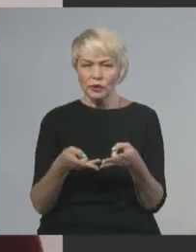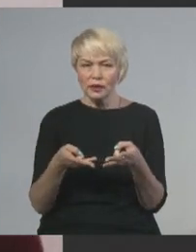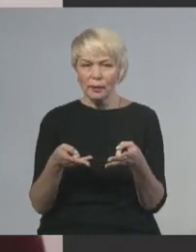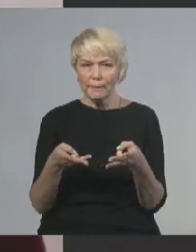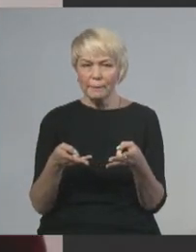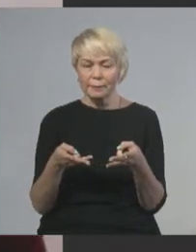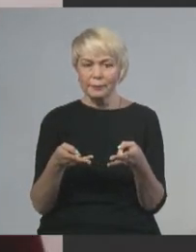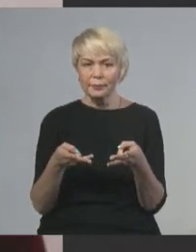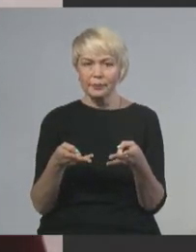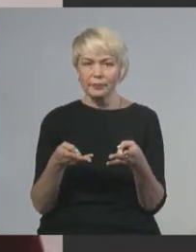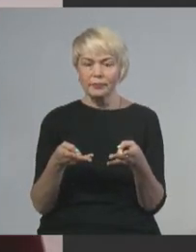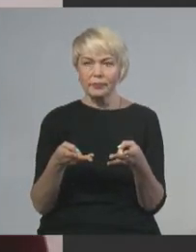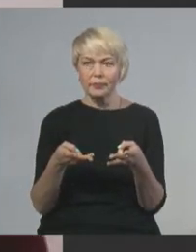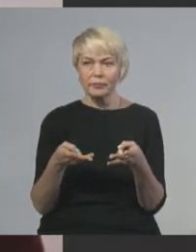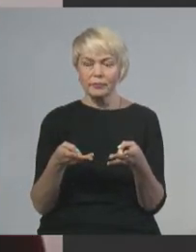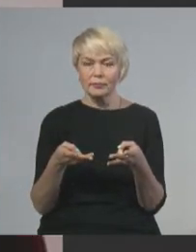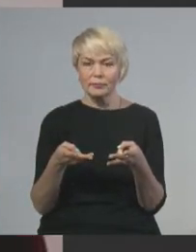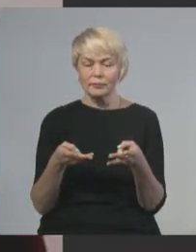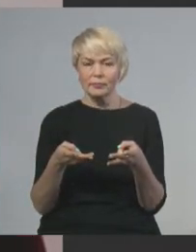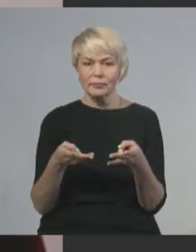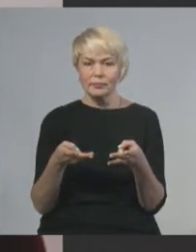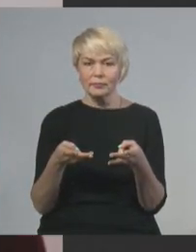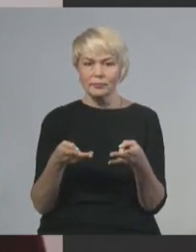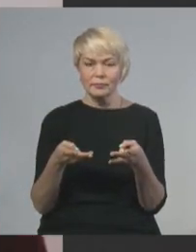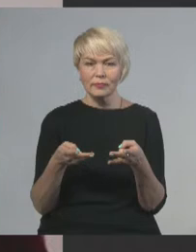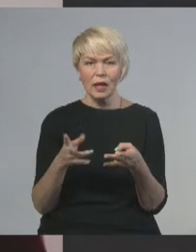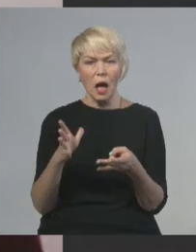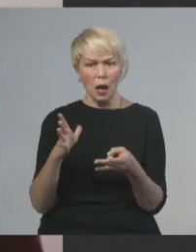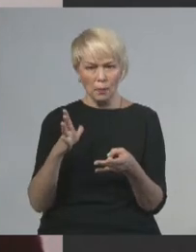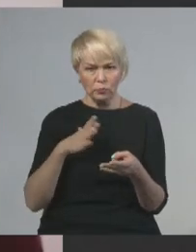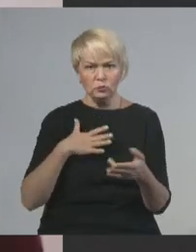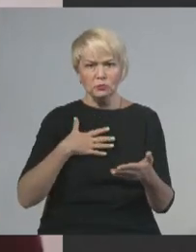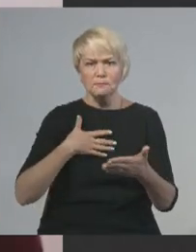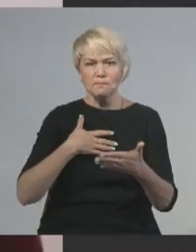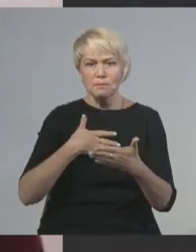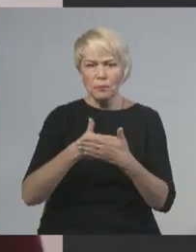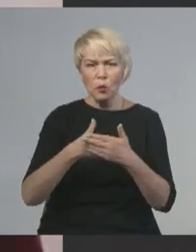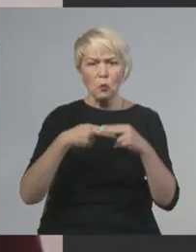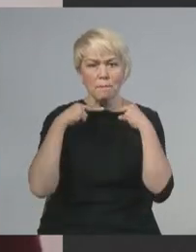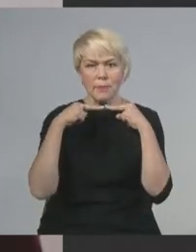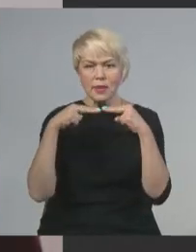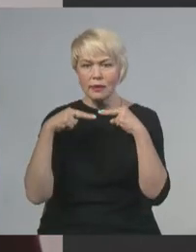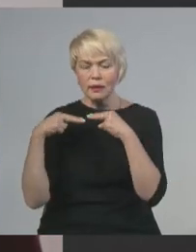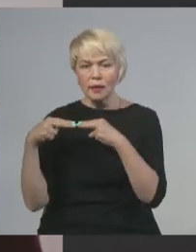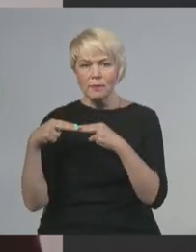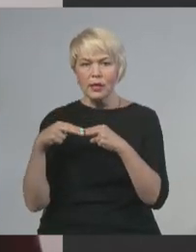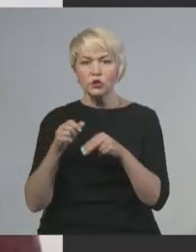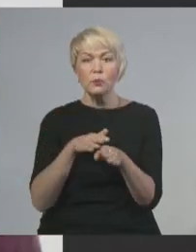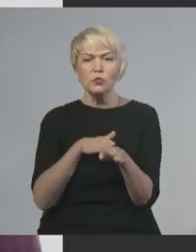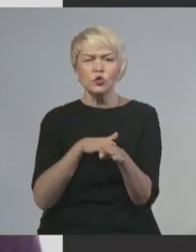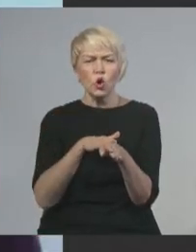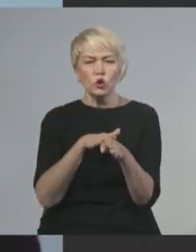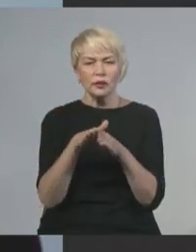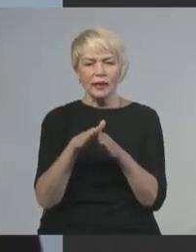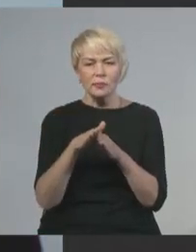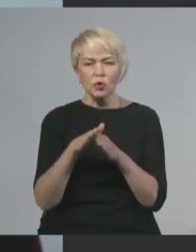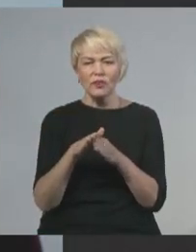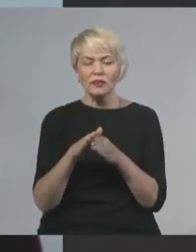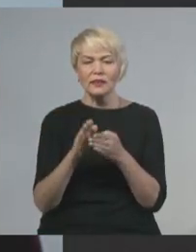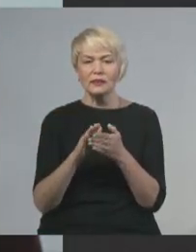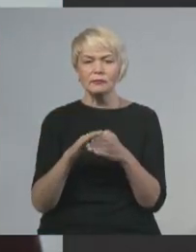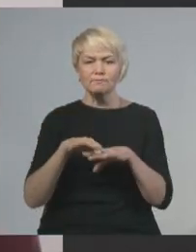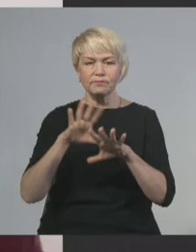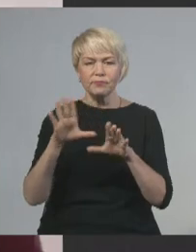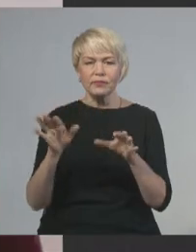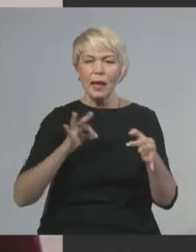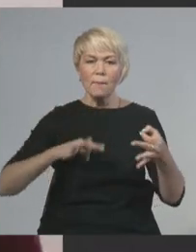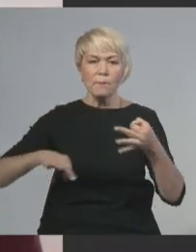to spread the the protocols and all the the the political